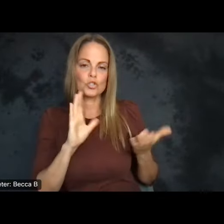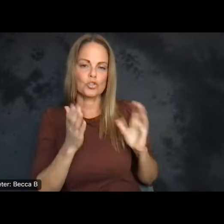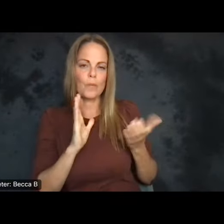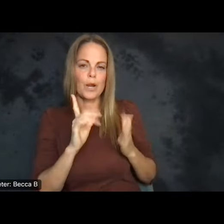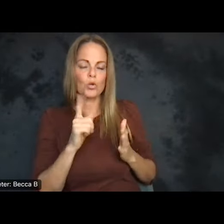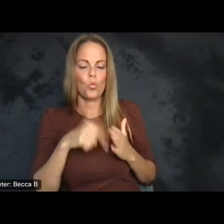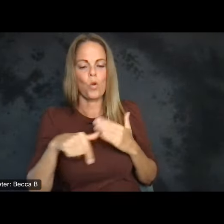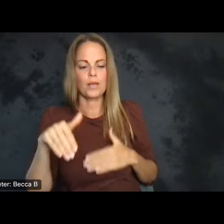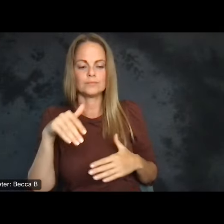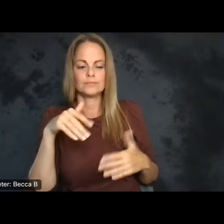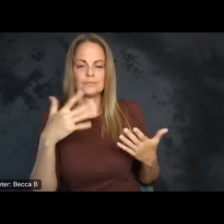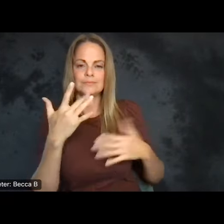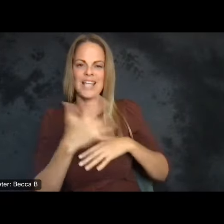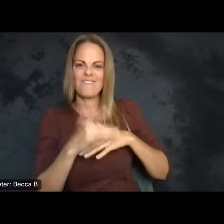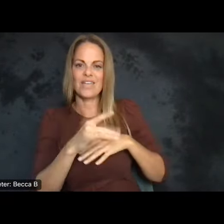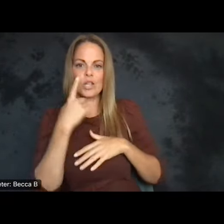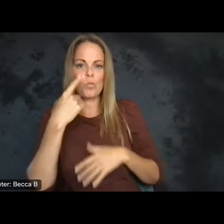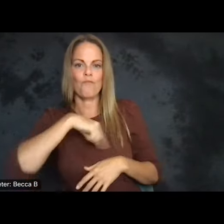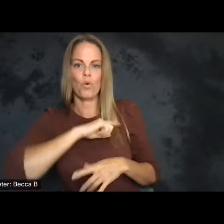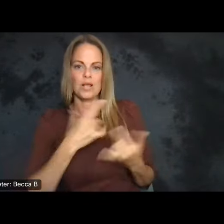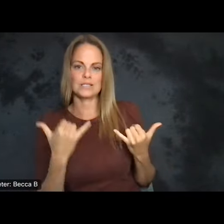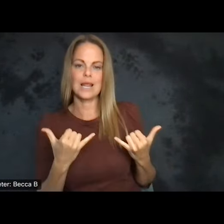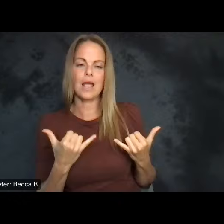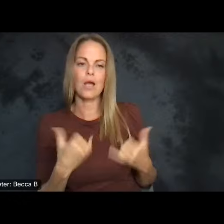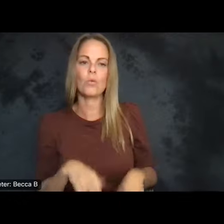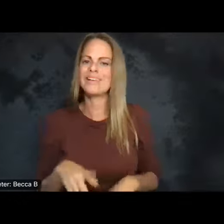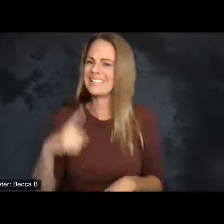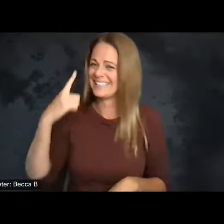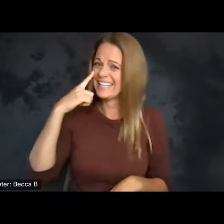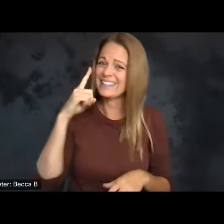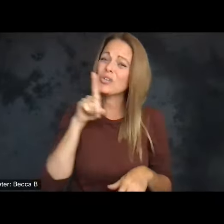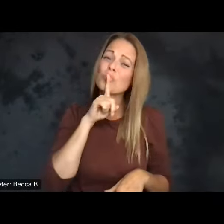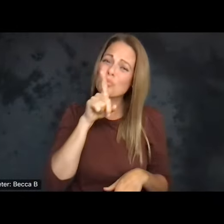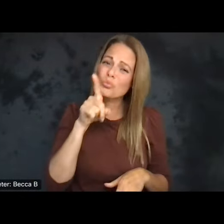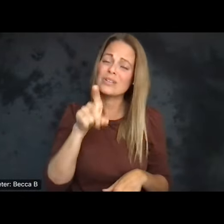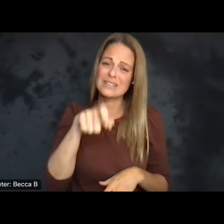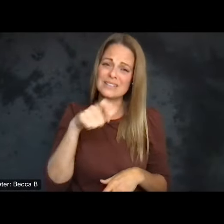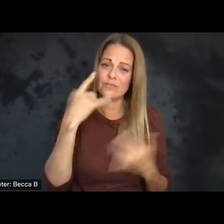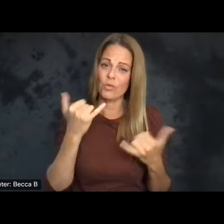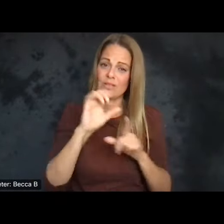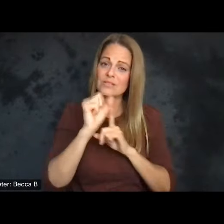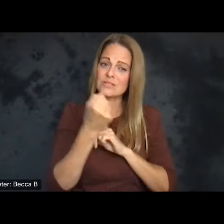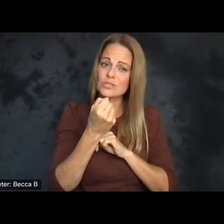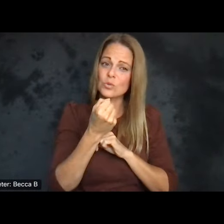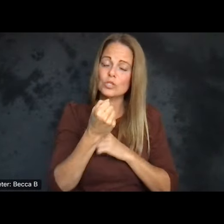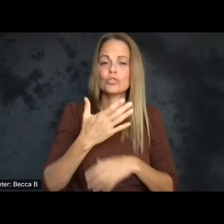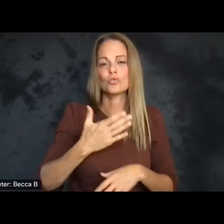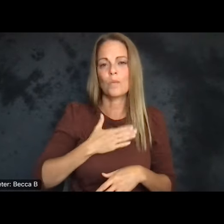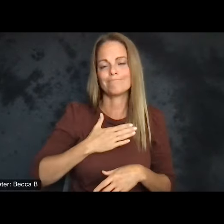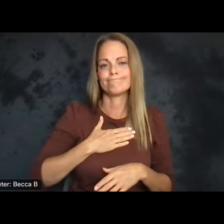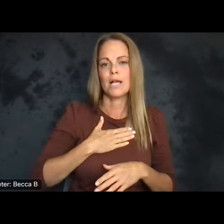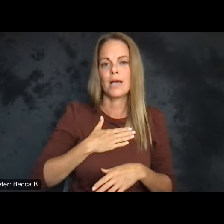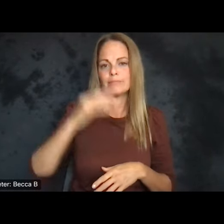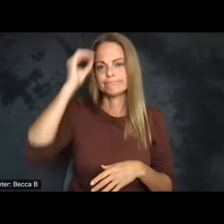right now. I think that's in order, you know, with this situation. So my 2 cents. Thank you.